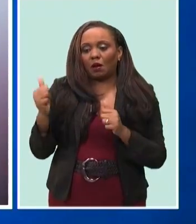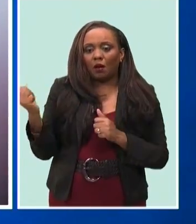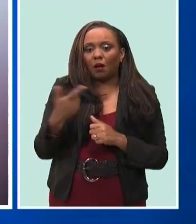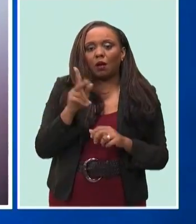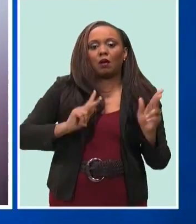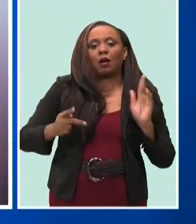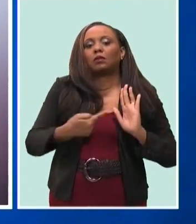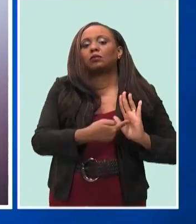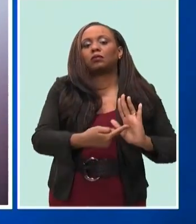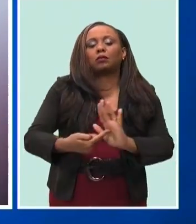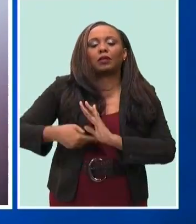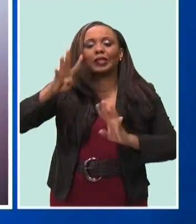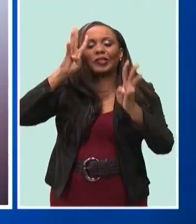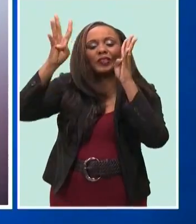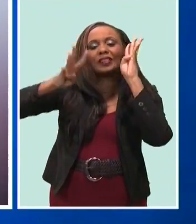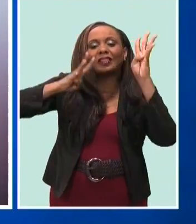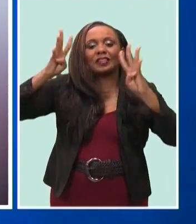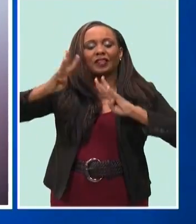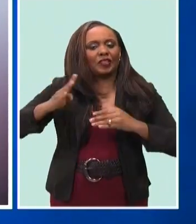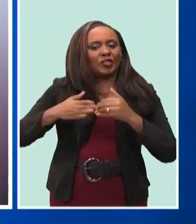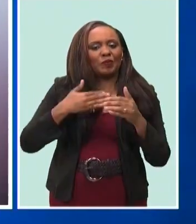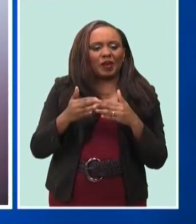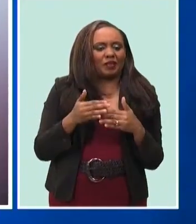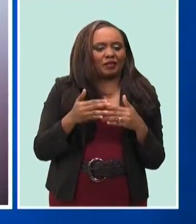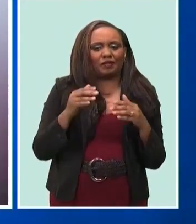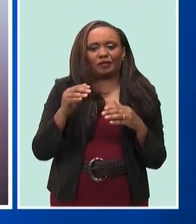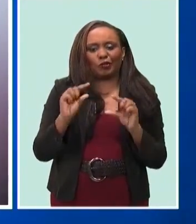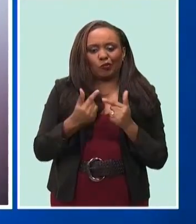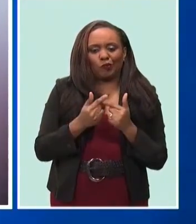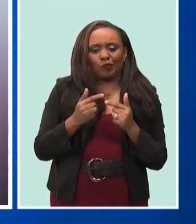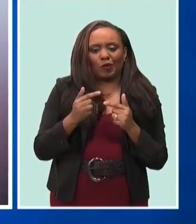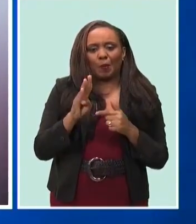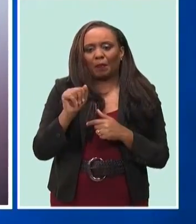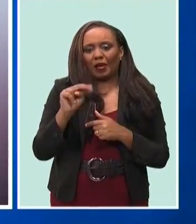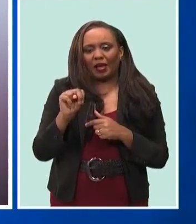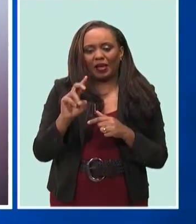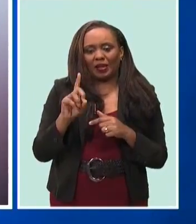innovation with the knowledge that despite the size of their band, they could win the major prize.